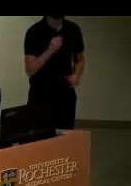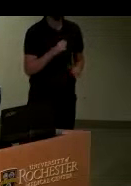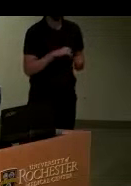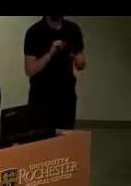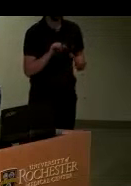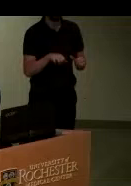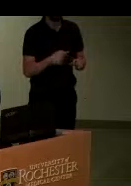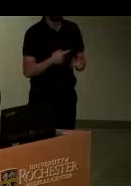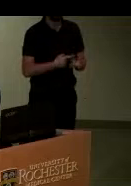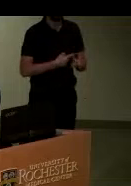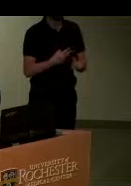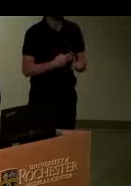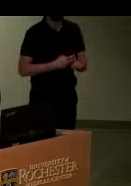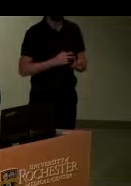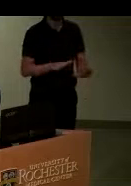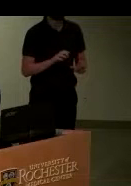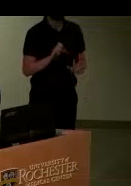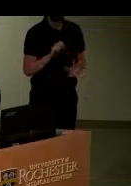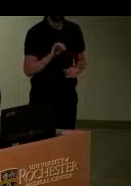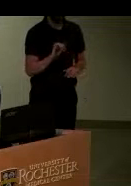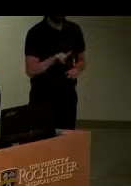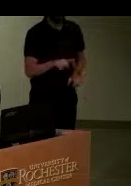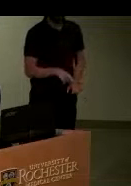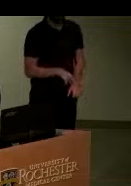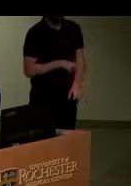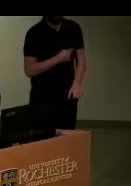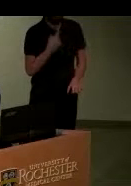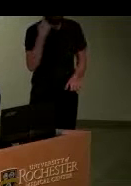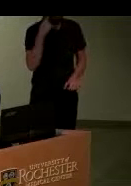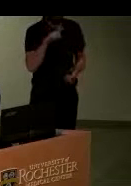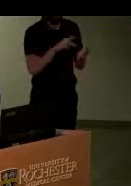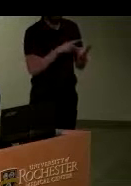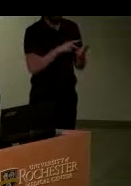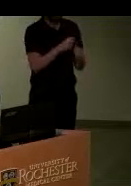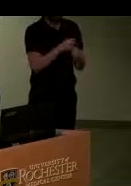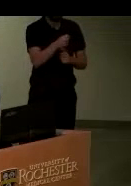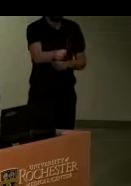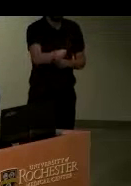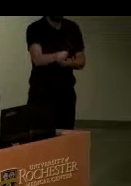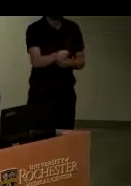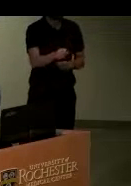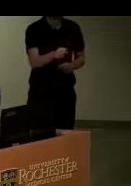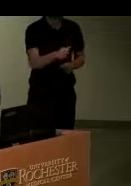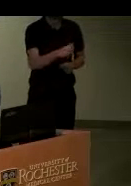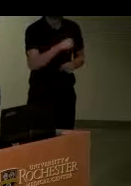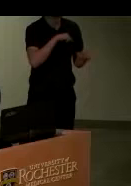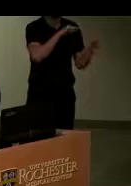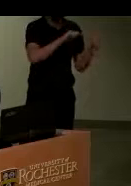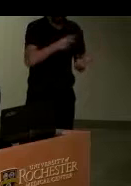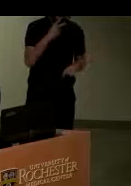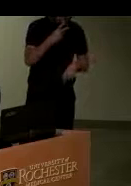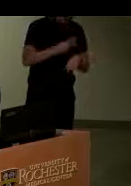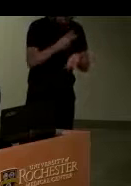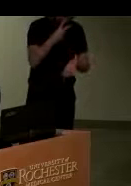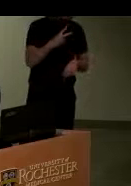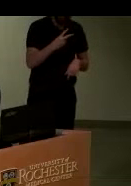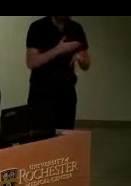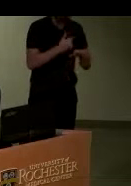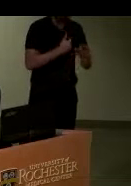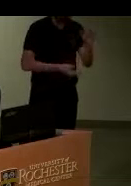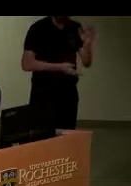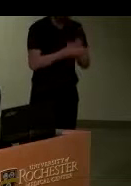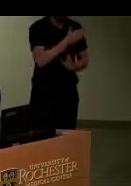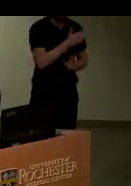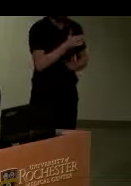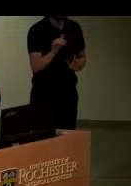a month or 2, which even then was a little long for a psychiatry admission. And I saw her twice more before I left, and